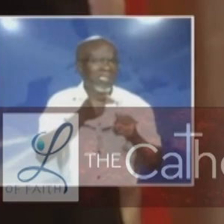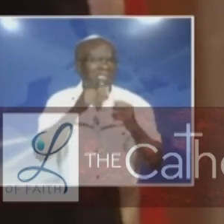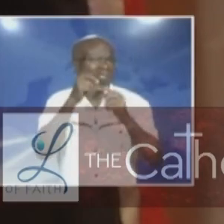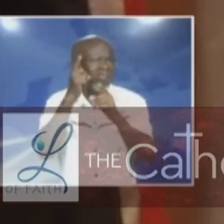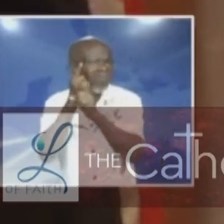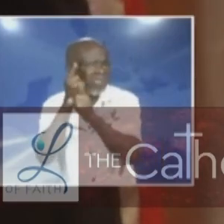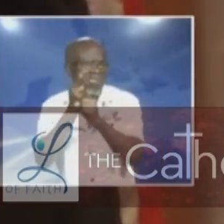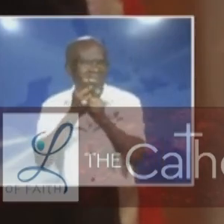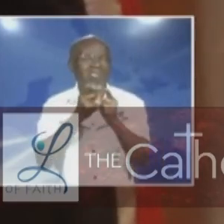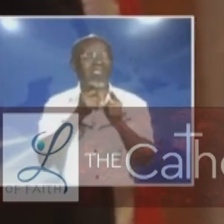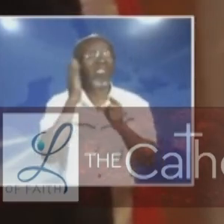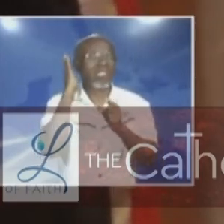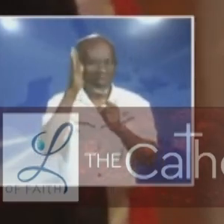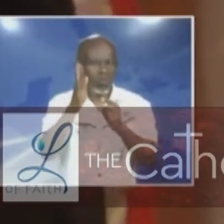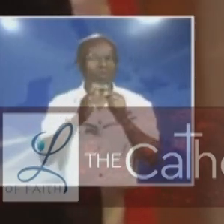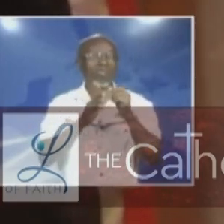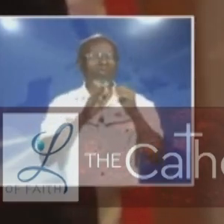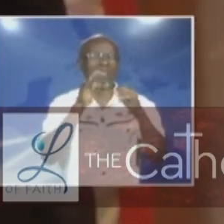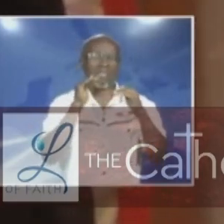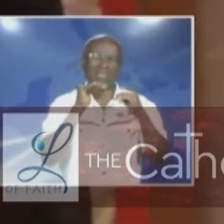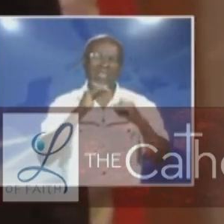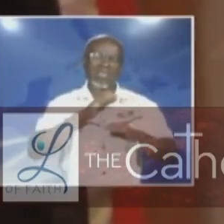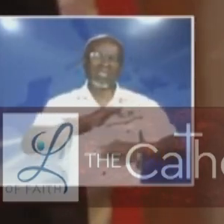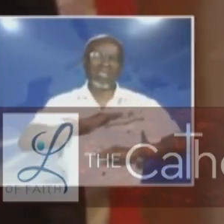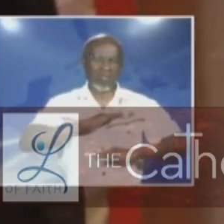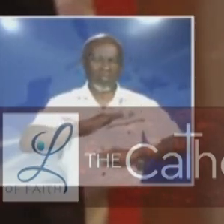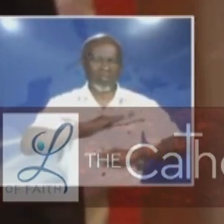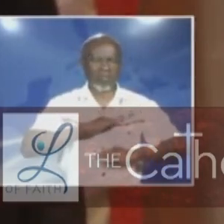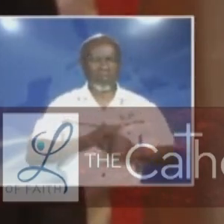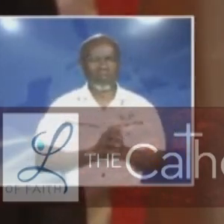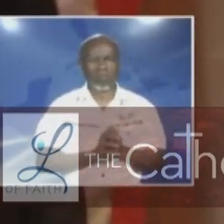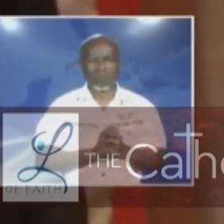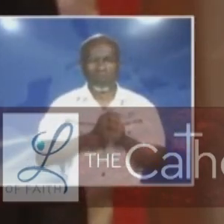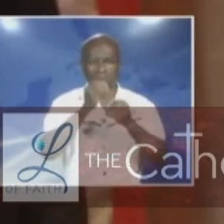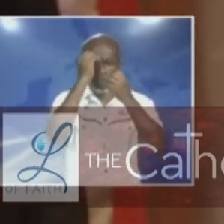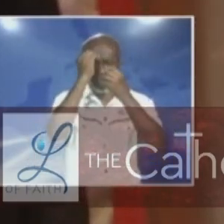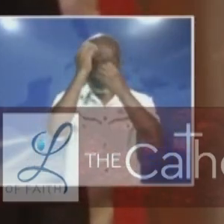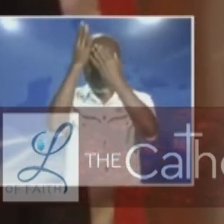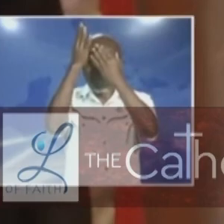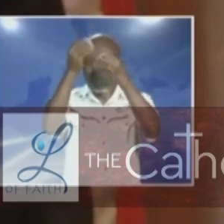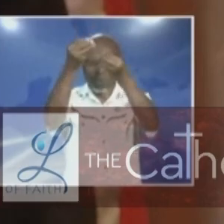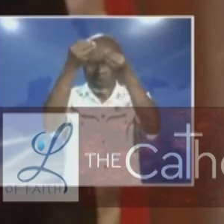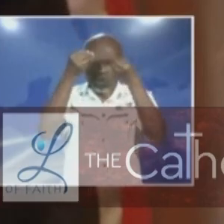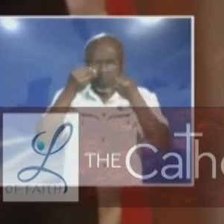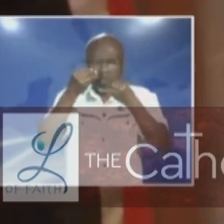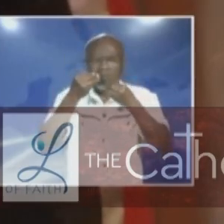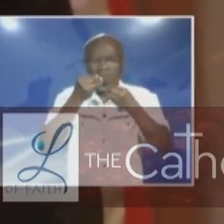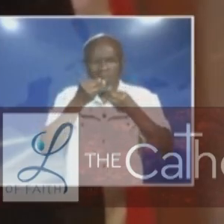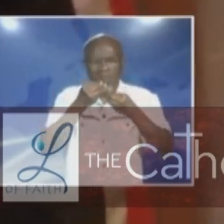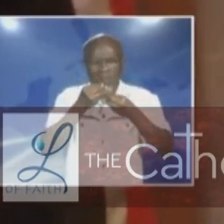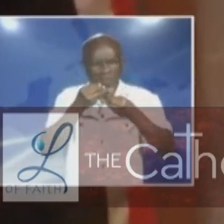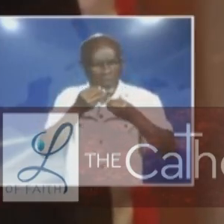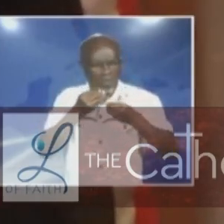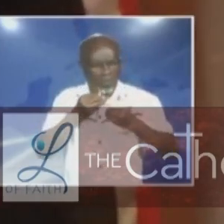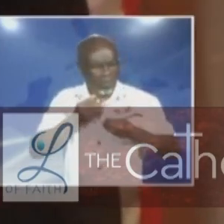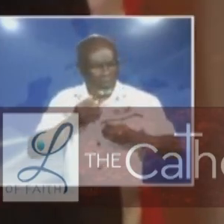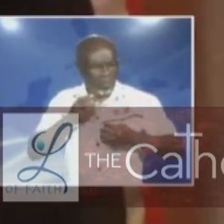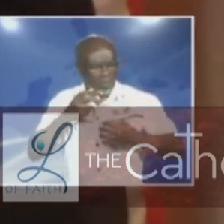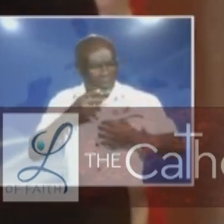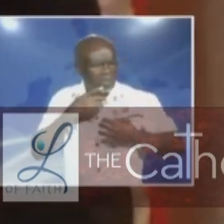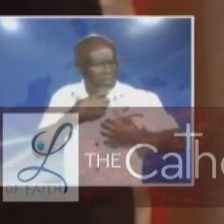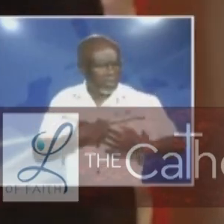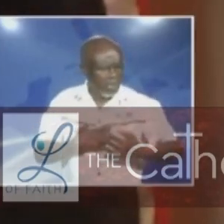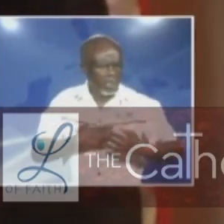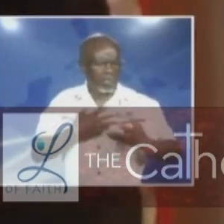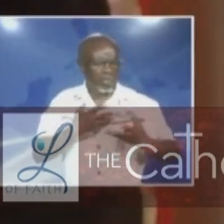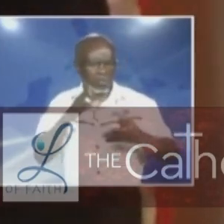satisfied. Father, you put the impulse in the human heart to struggle, to search for